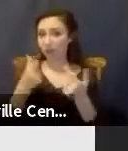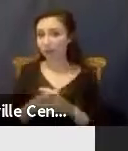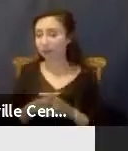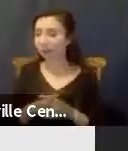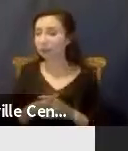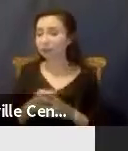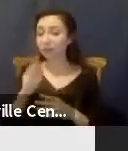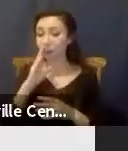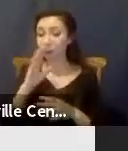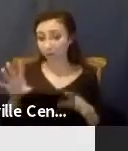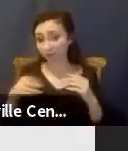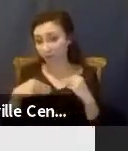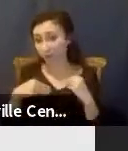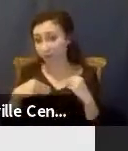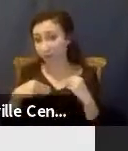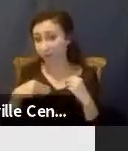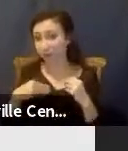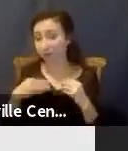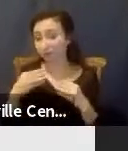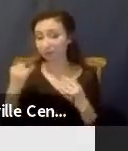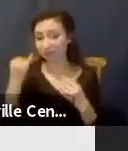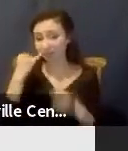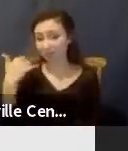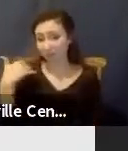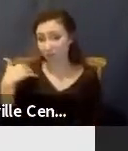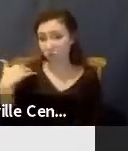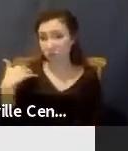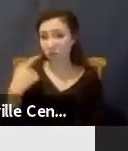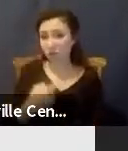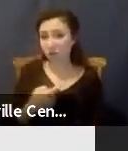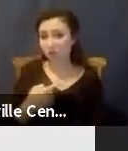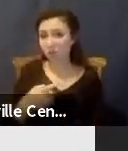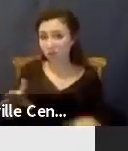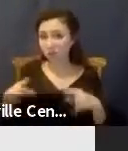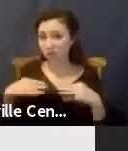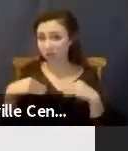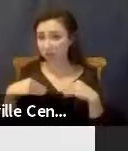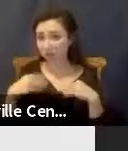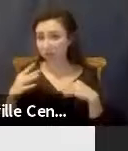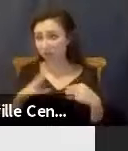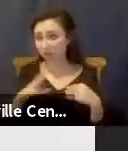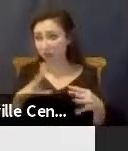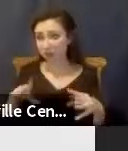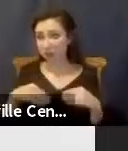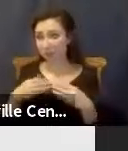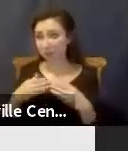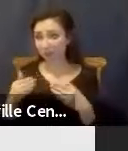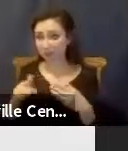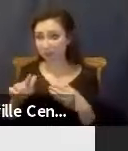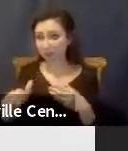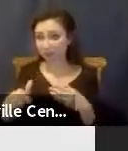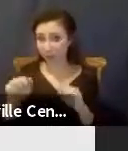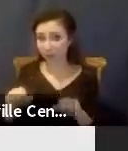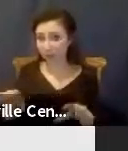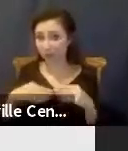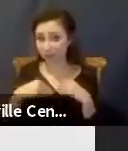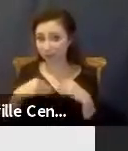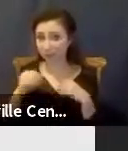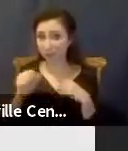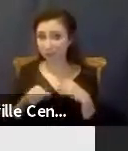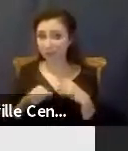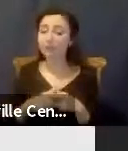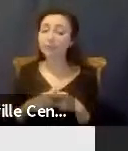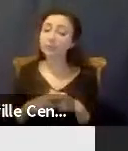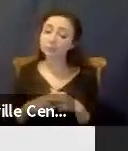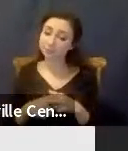We'll accept them. I mean, if the chair is okay with accepting things later, then we can accept those. I